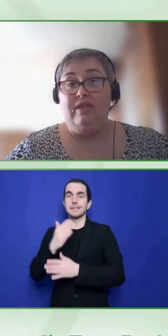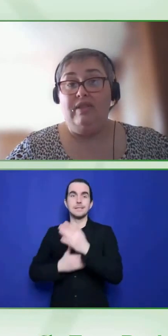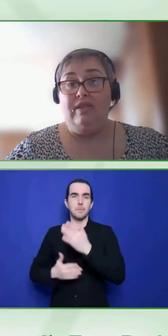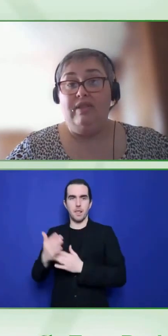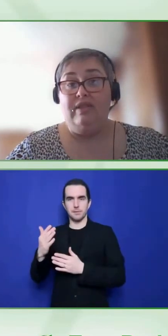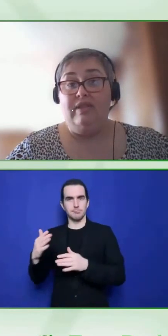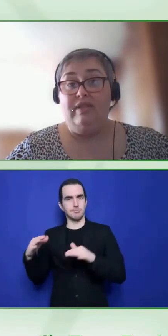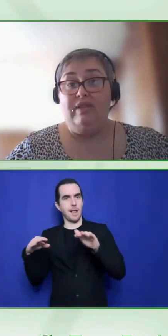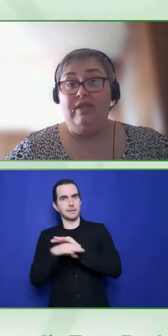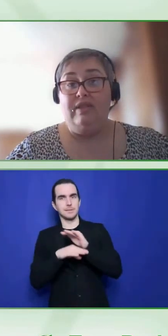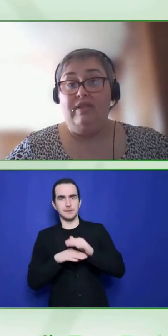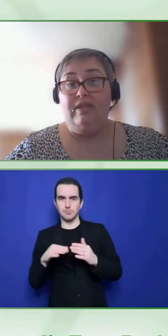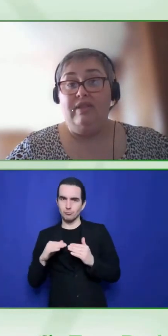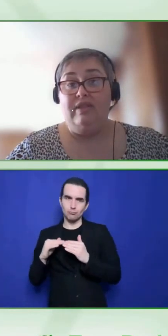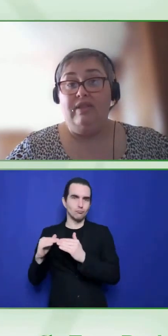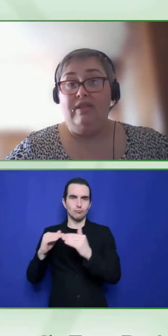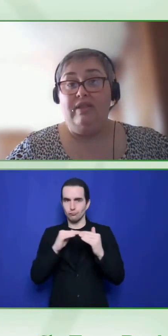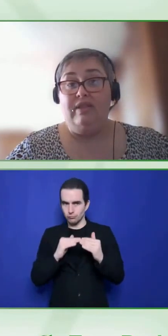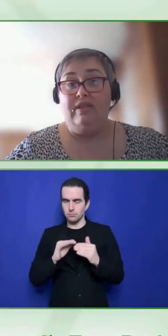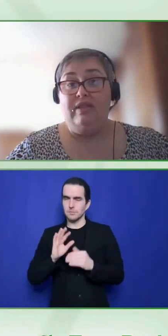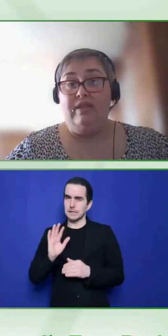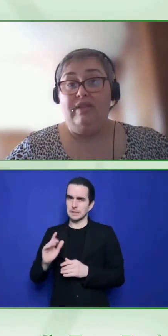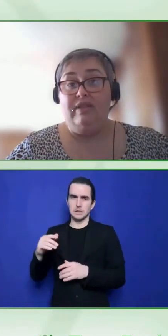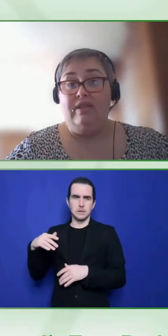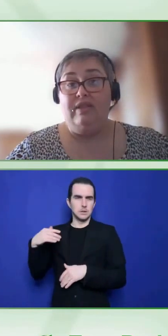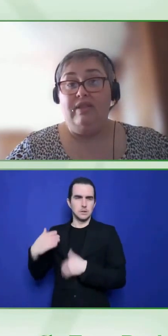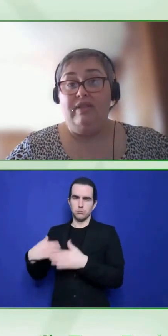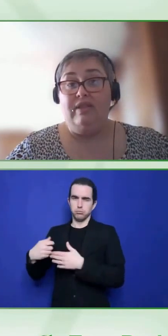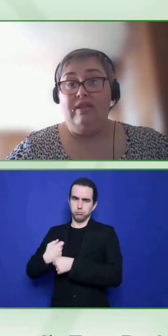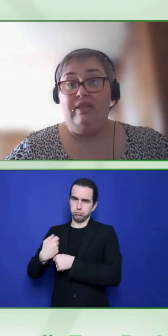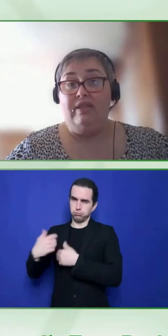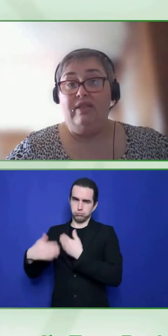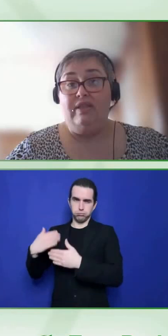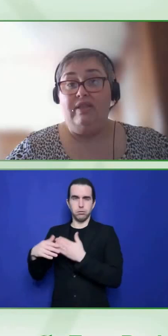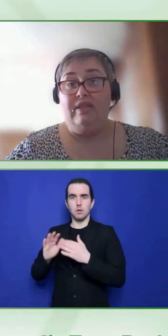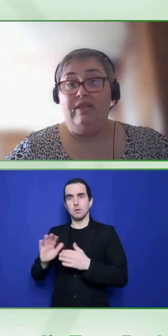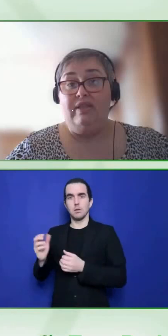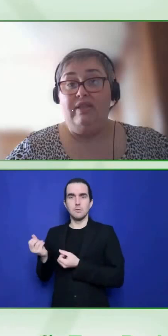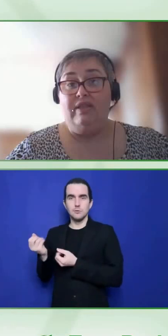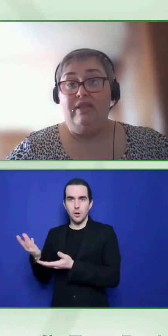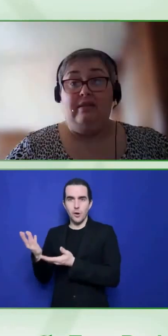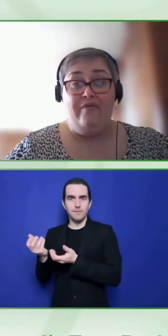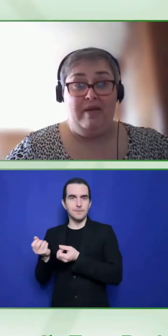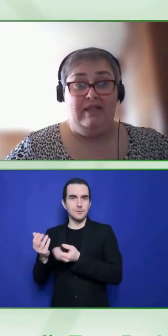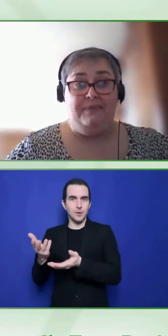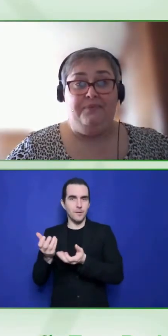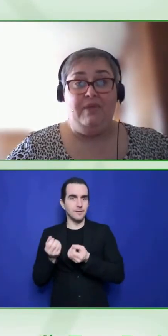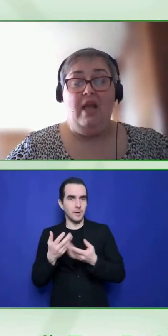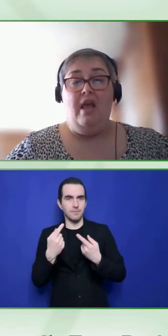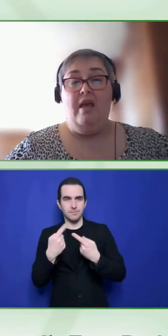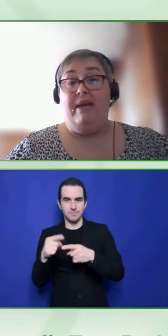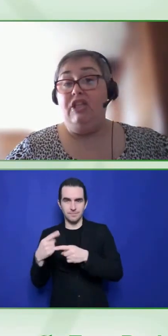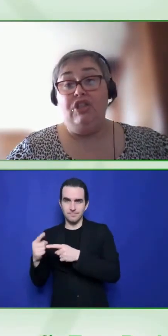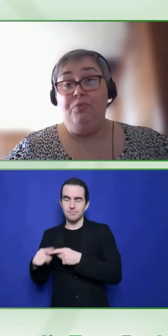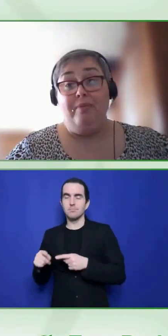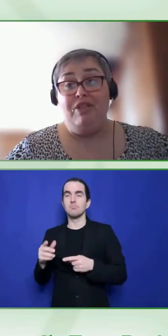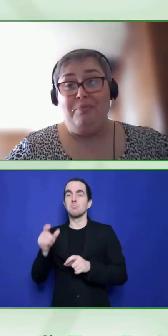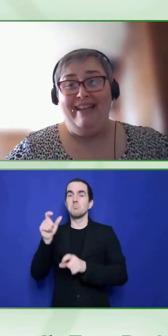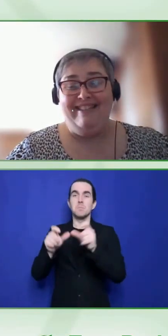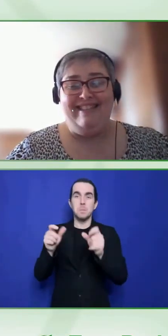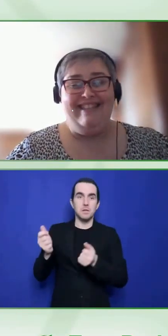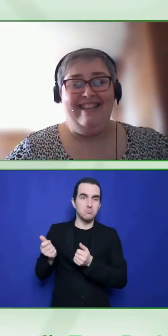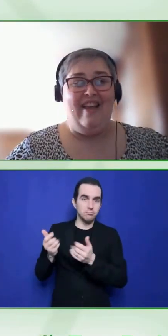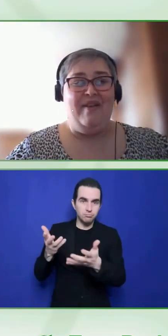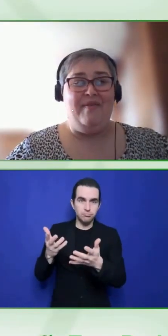housing, transportation, healthcare. So delivering these public services needs to be equal for everybody. Managing the